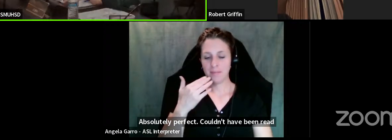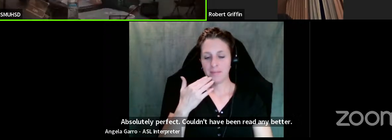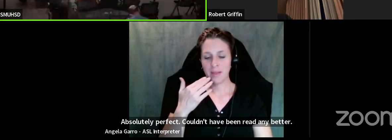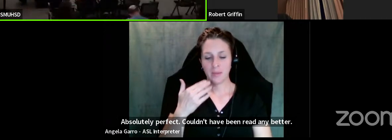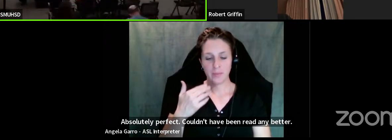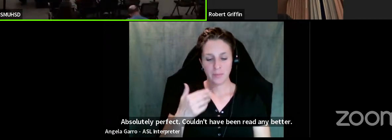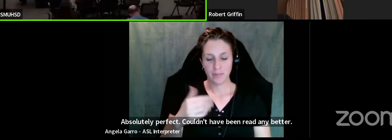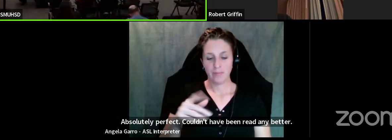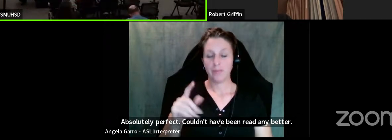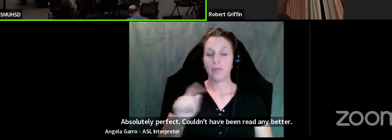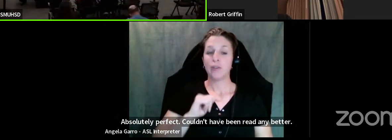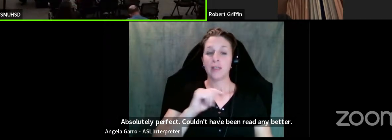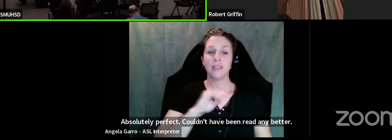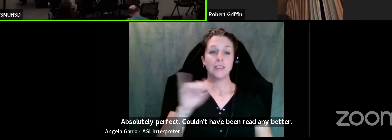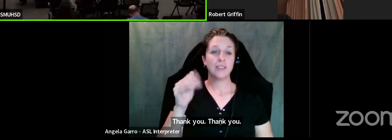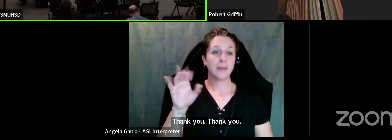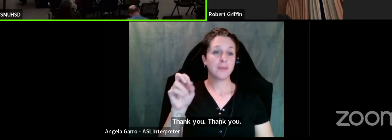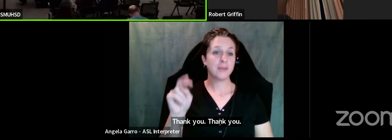Trustee Jacobson.